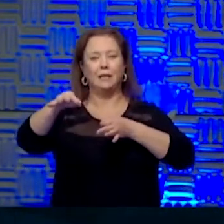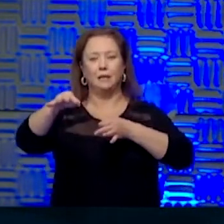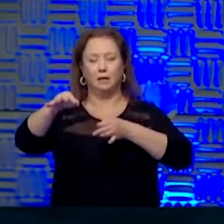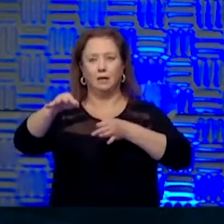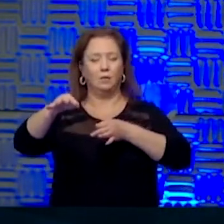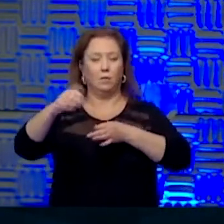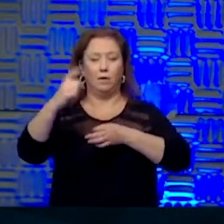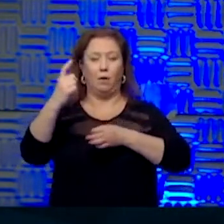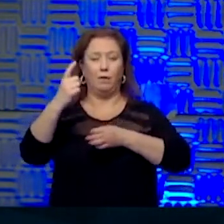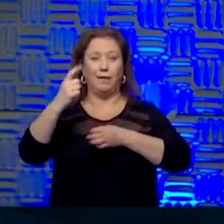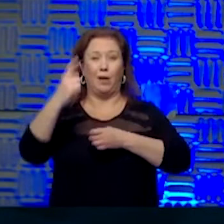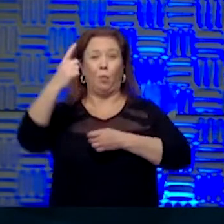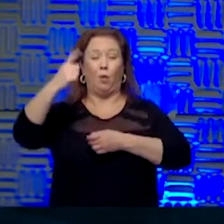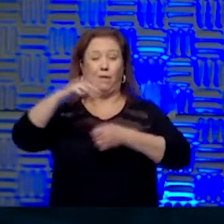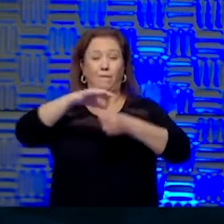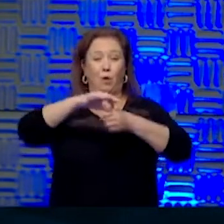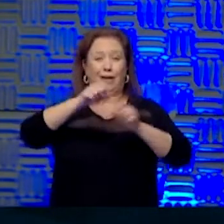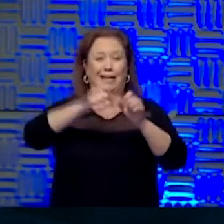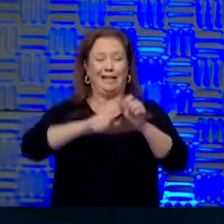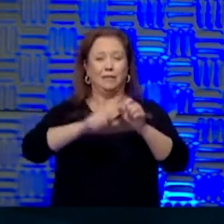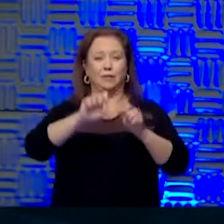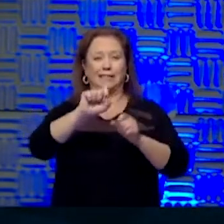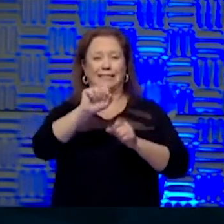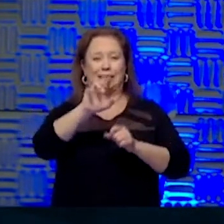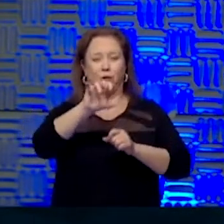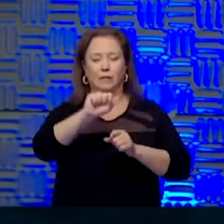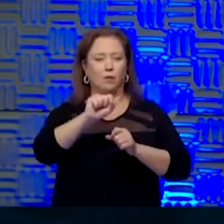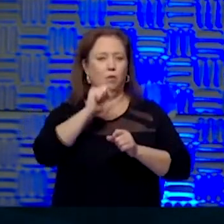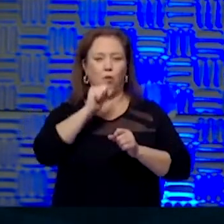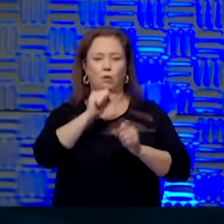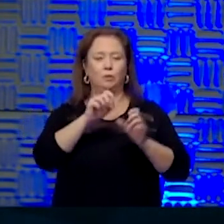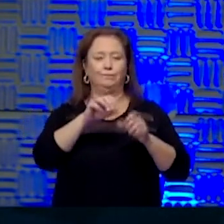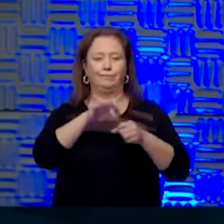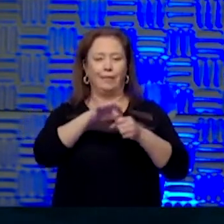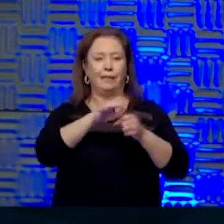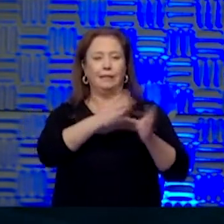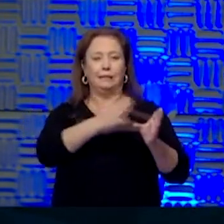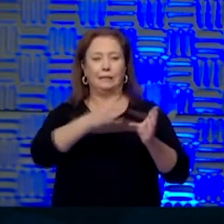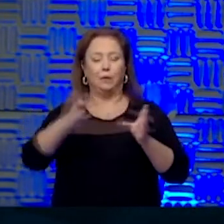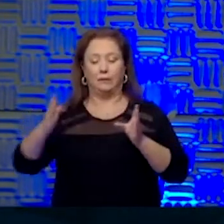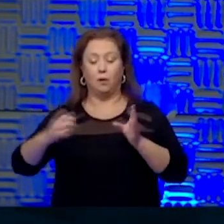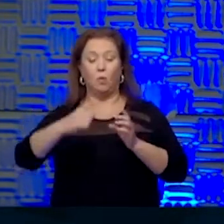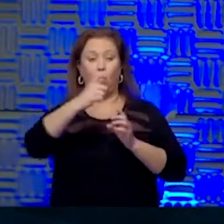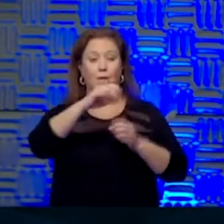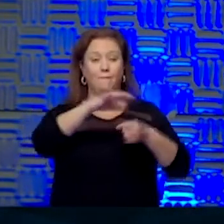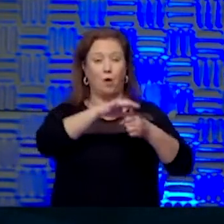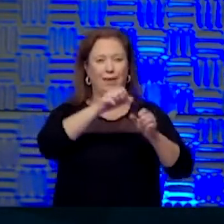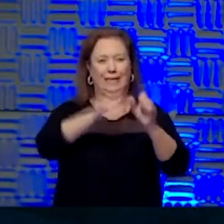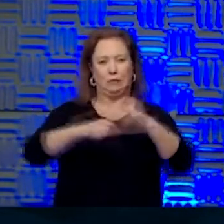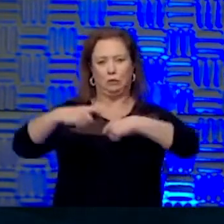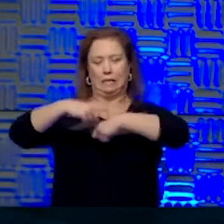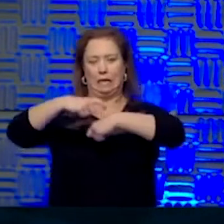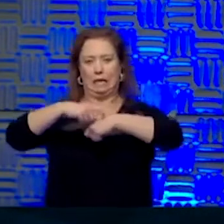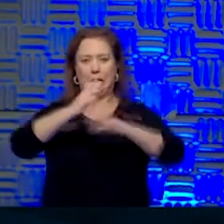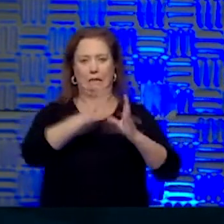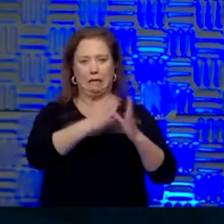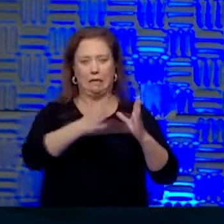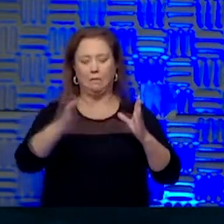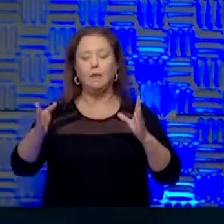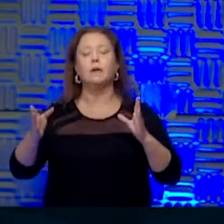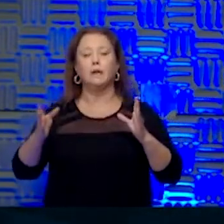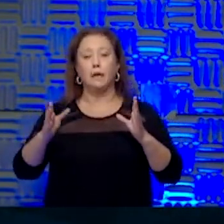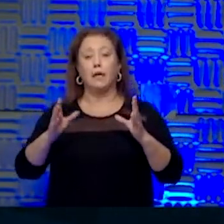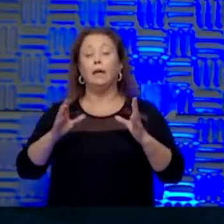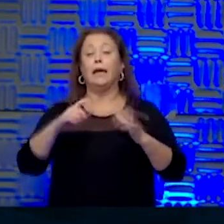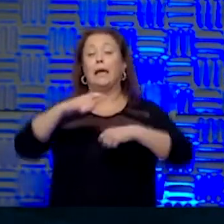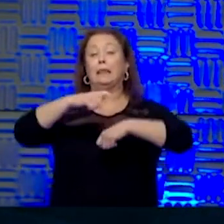one vote in a series. So there are no series of votes, only one vote at a time, so that and the amount of